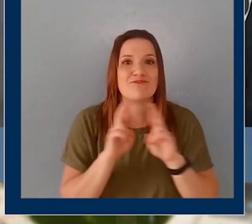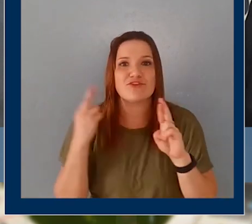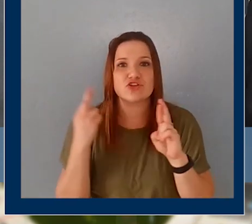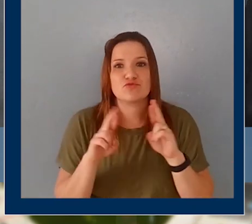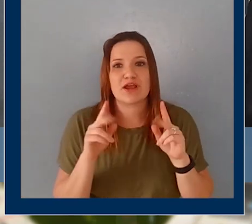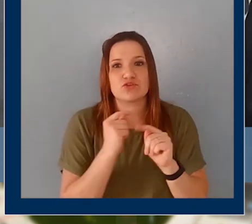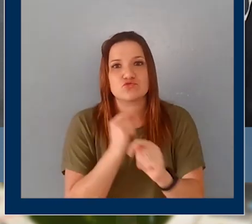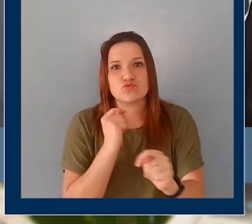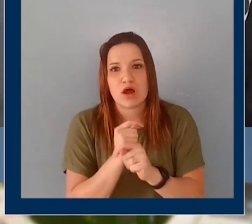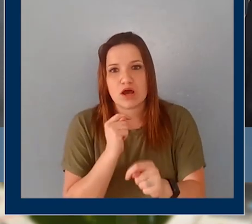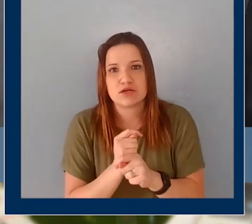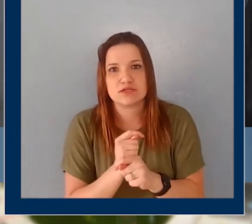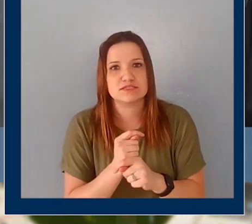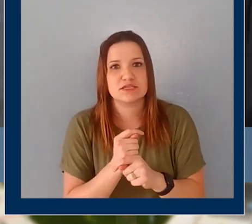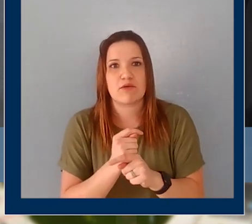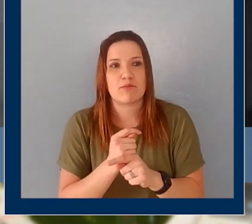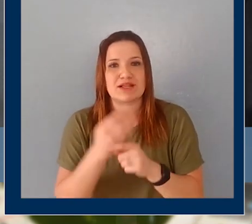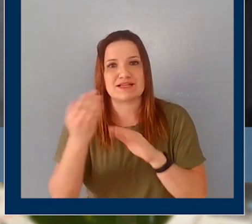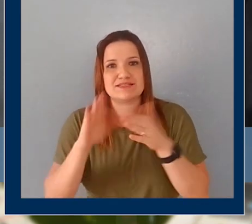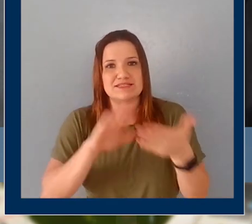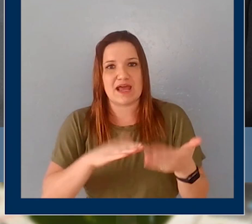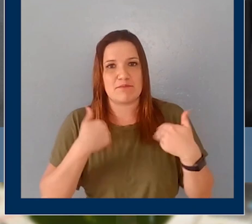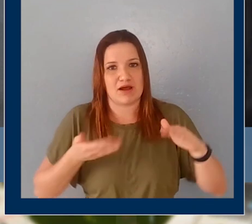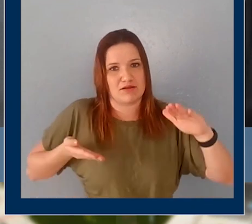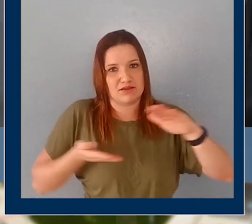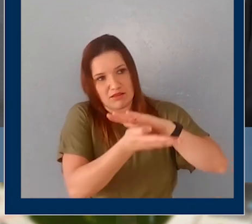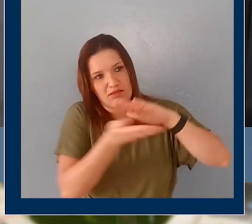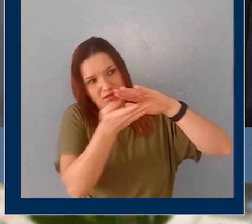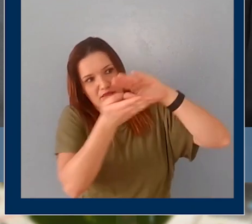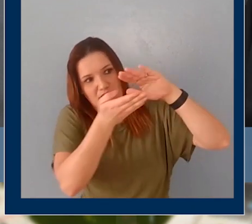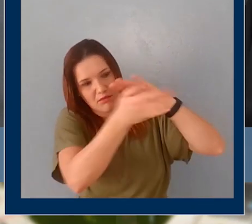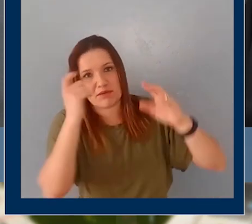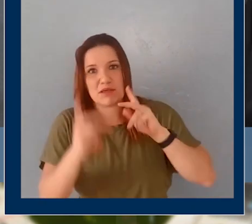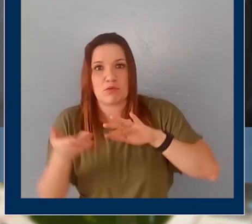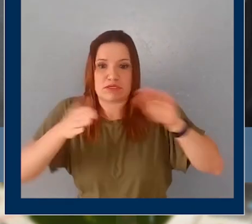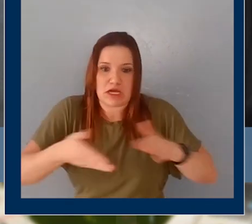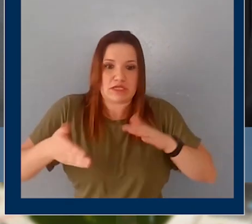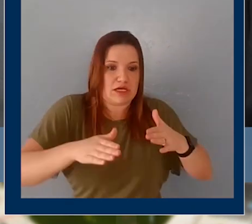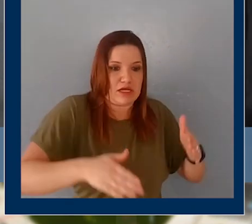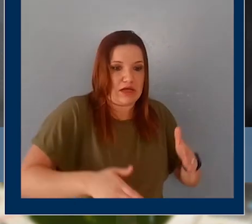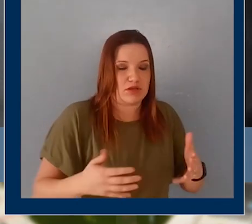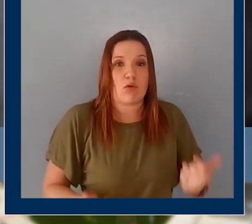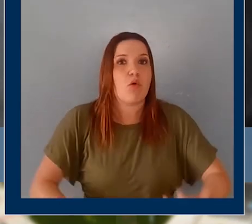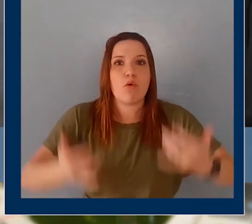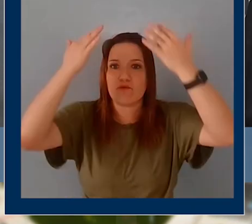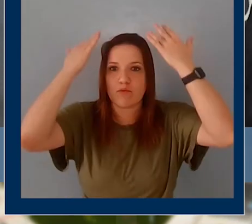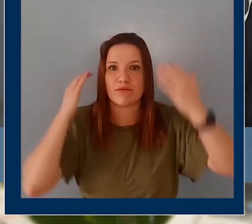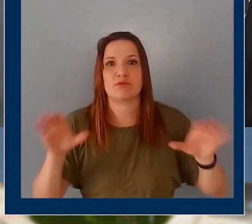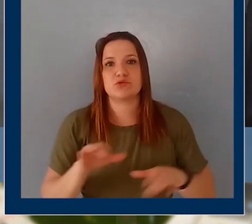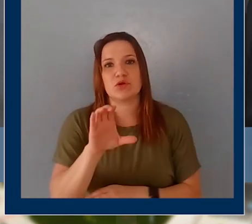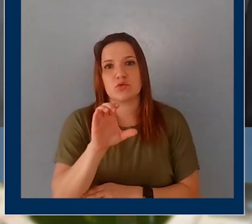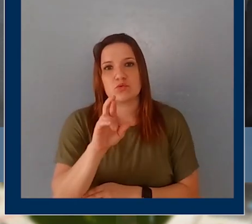time, they didn't try to resuscitate them, they didn't hospitalize them. They never would have done that had they not been in a crisis